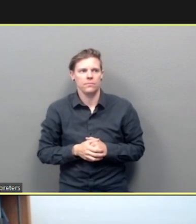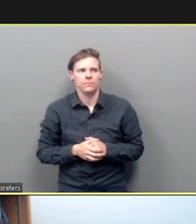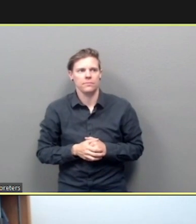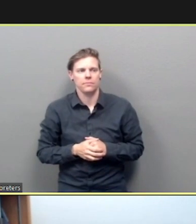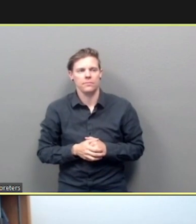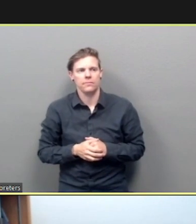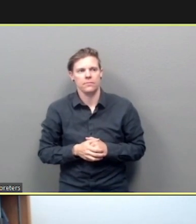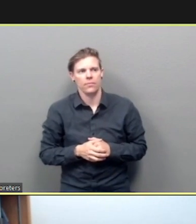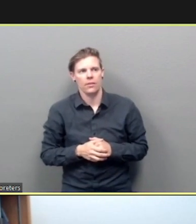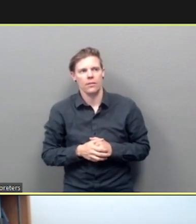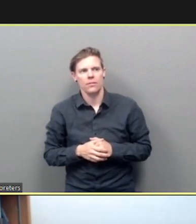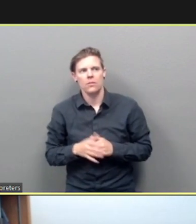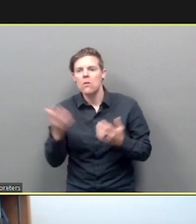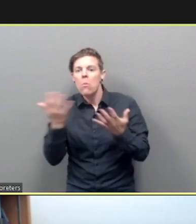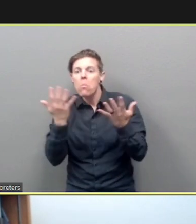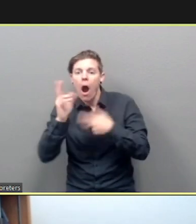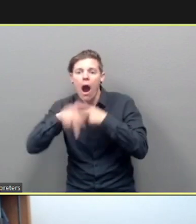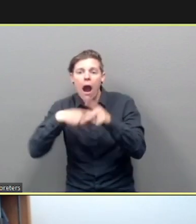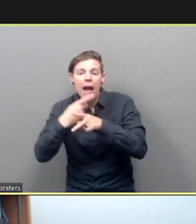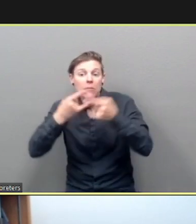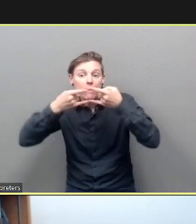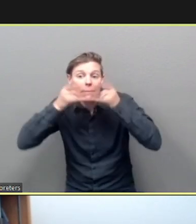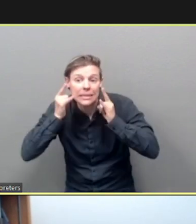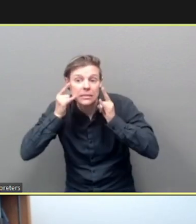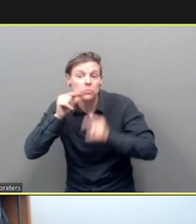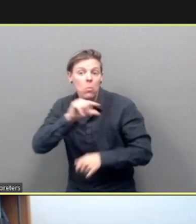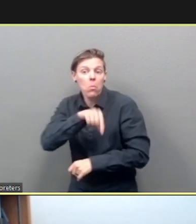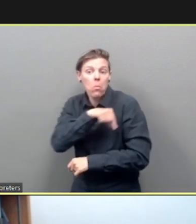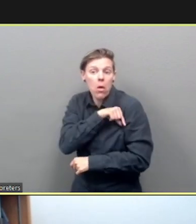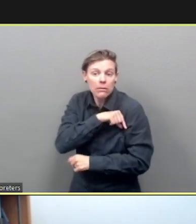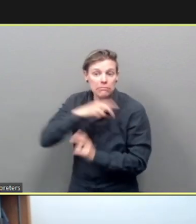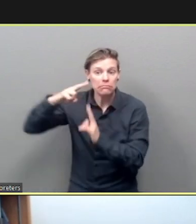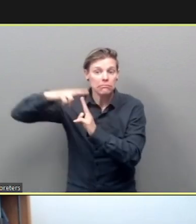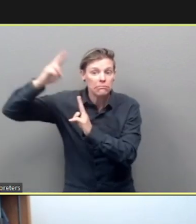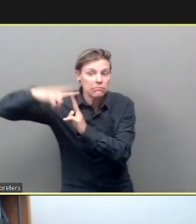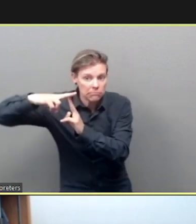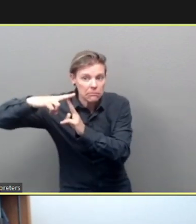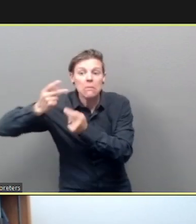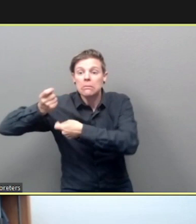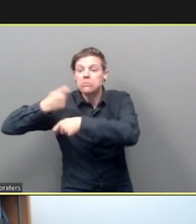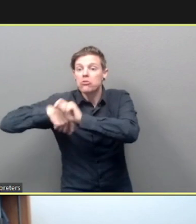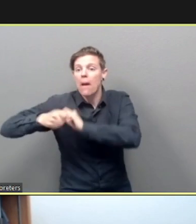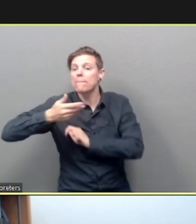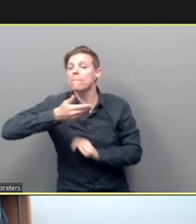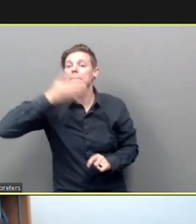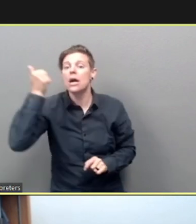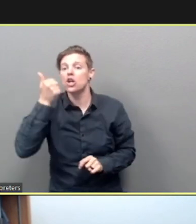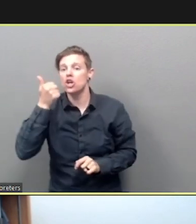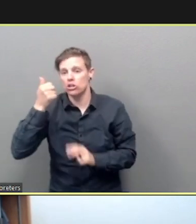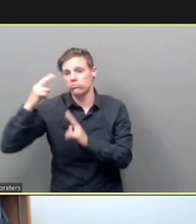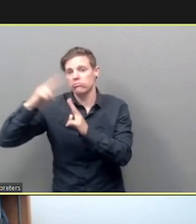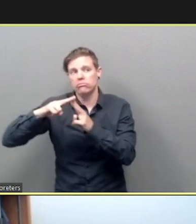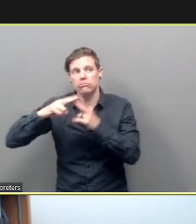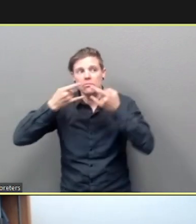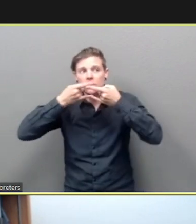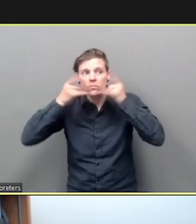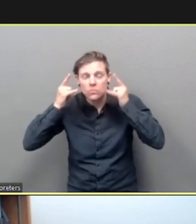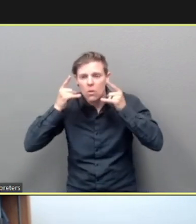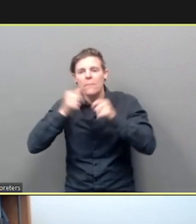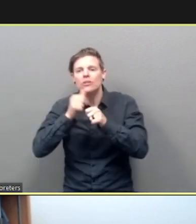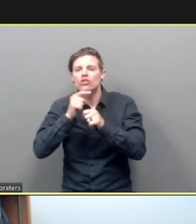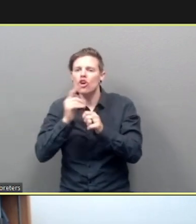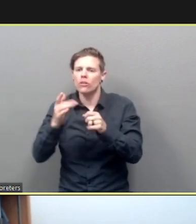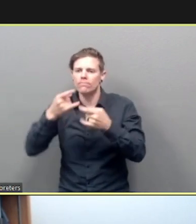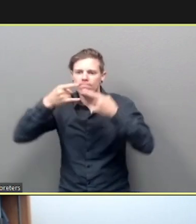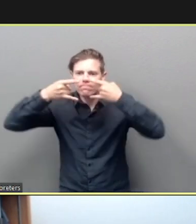what type of mask you're wearing. It really needs to be a well-fitting mask that covers your nose and your mouth. Wearing a mask in public